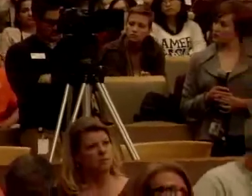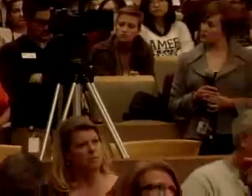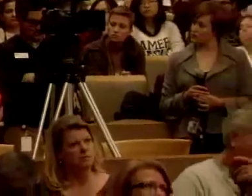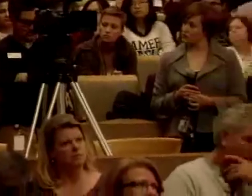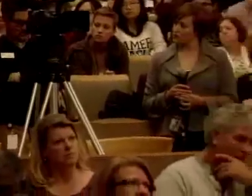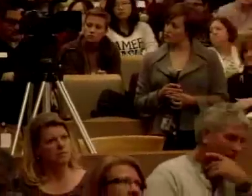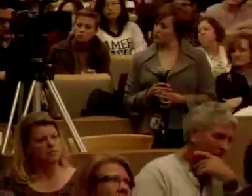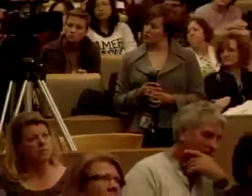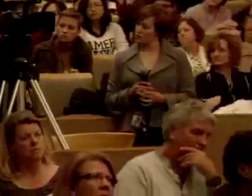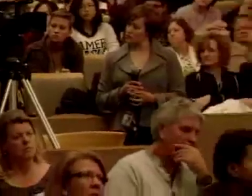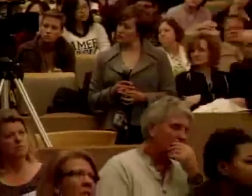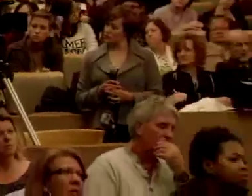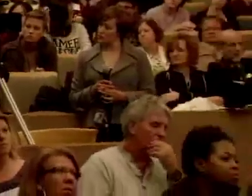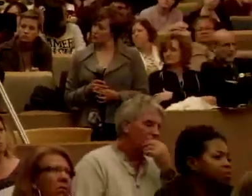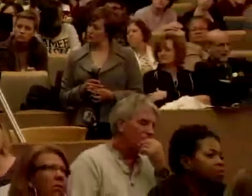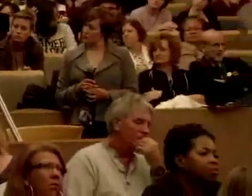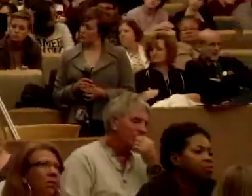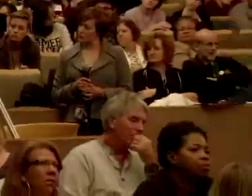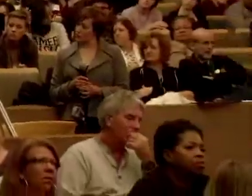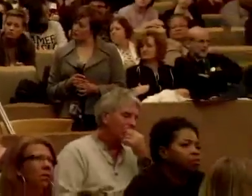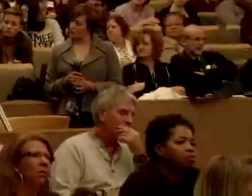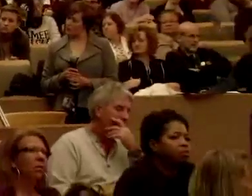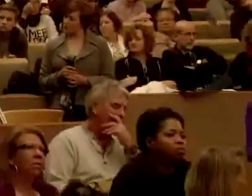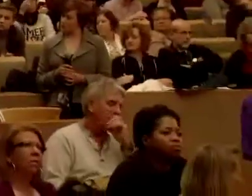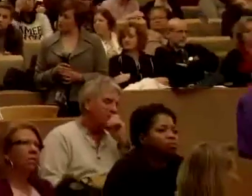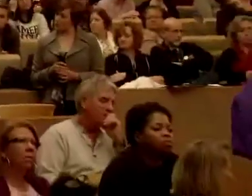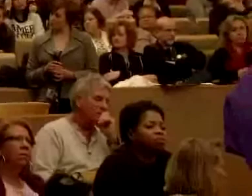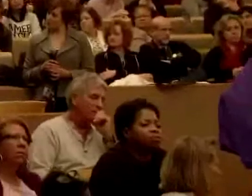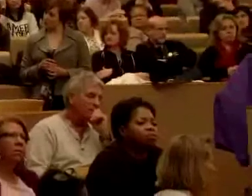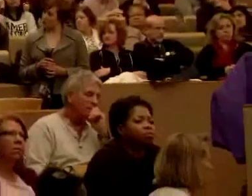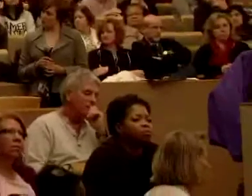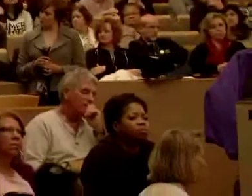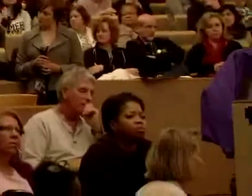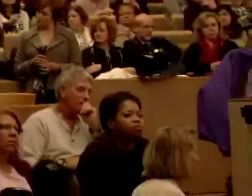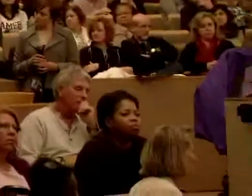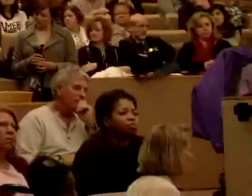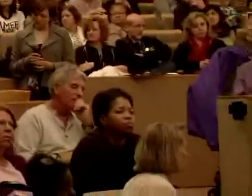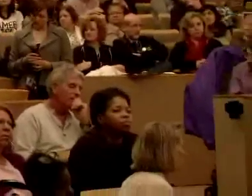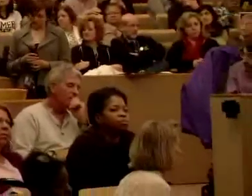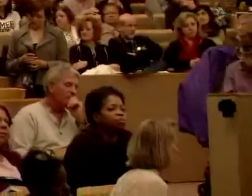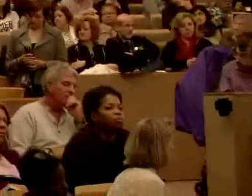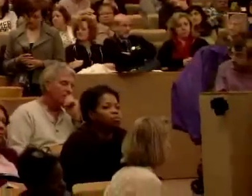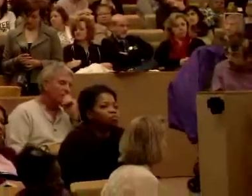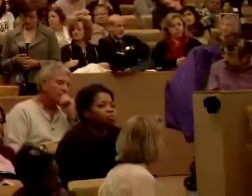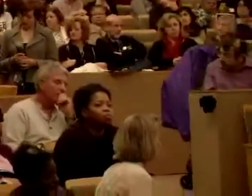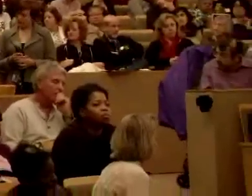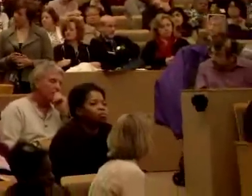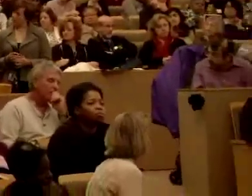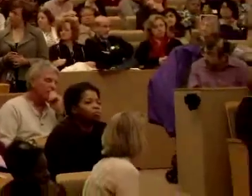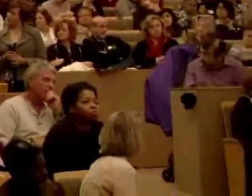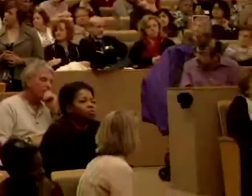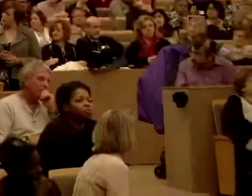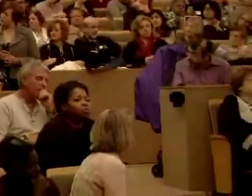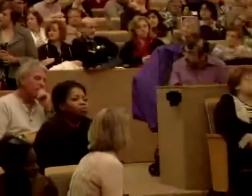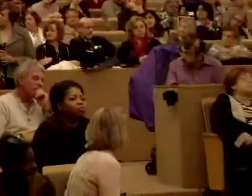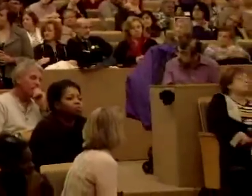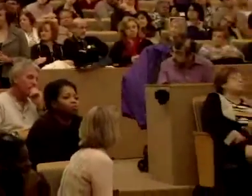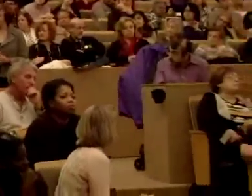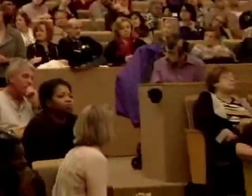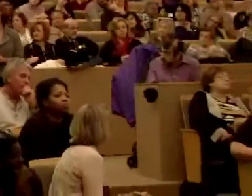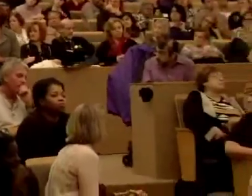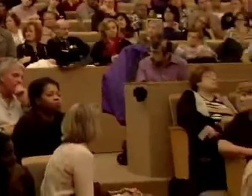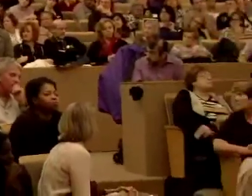the military, so that night, I think that was the night where the military came, so it bothered me that I had to feel like I was being threatened